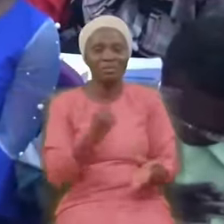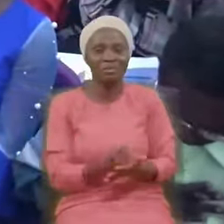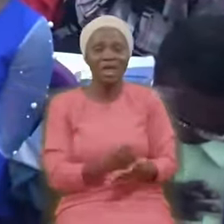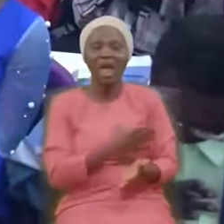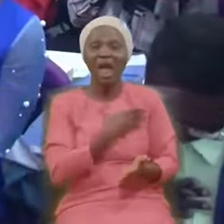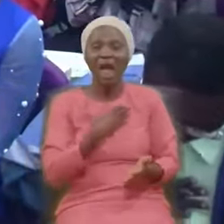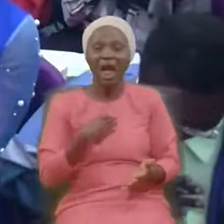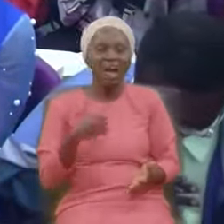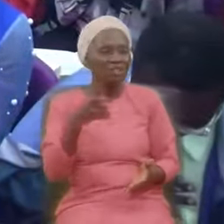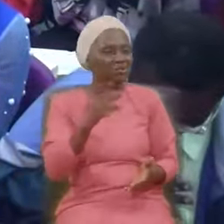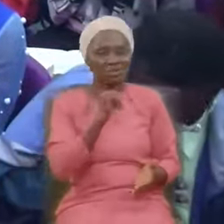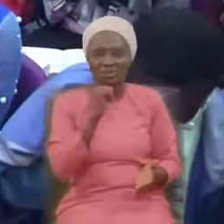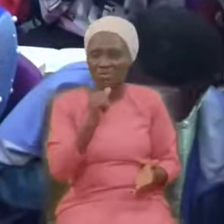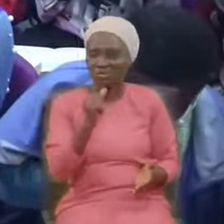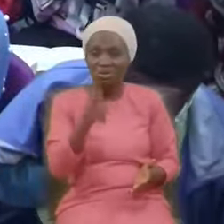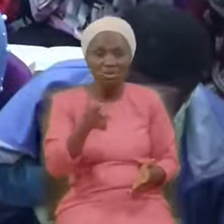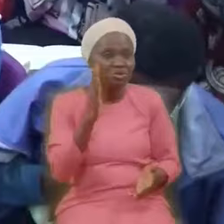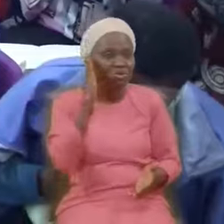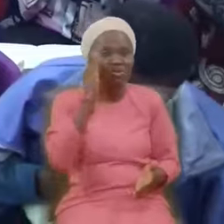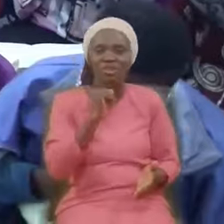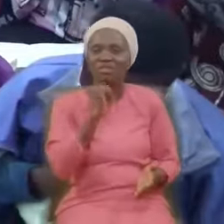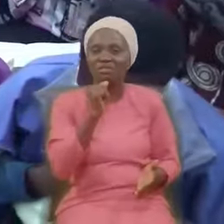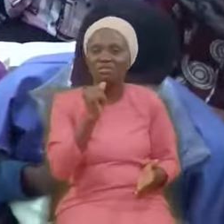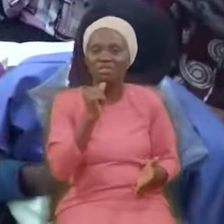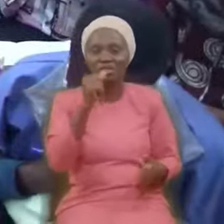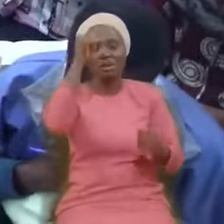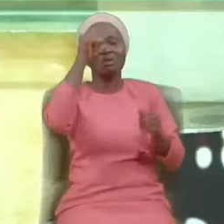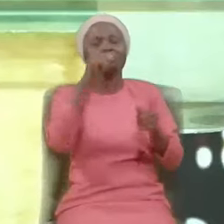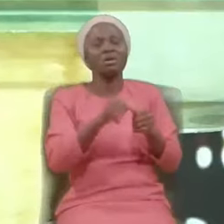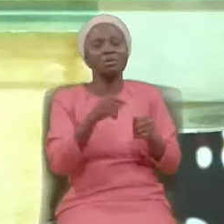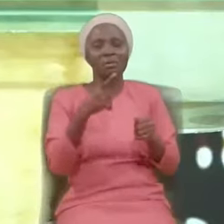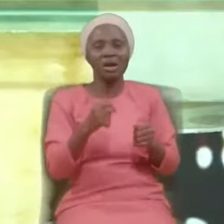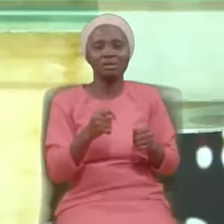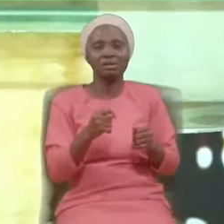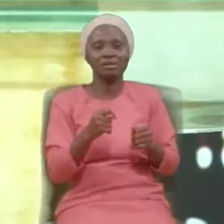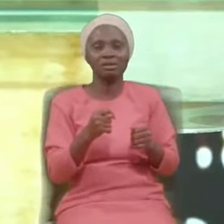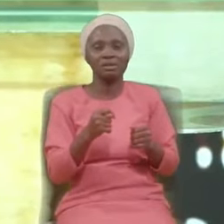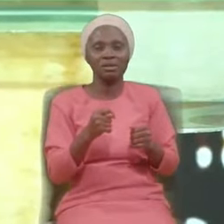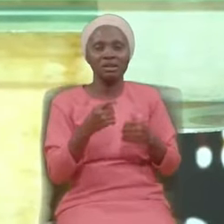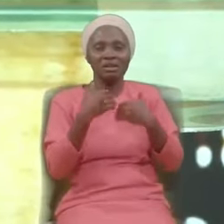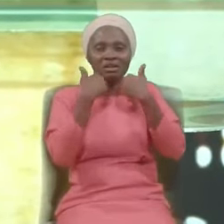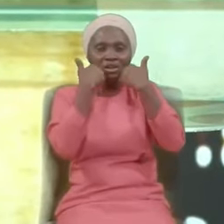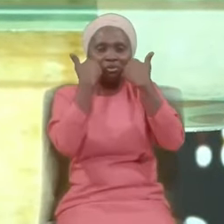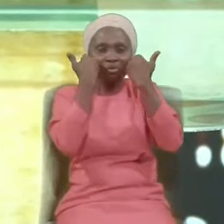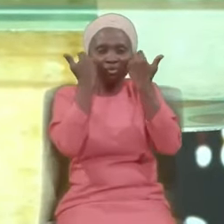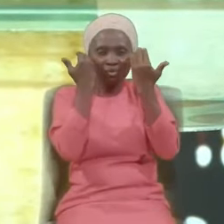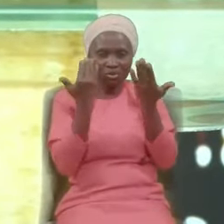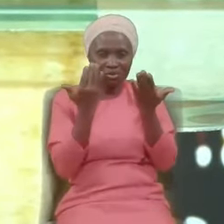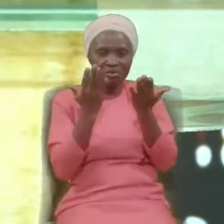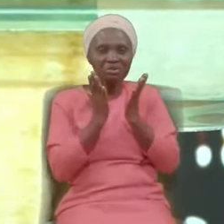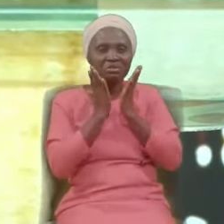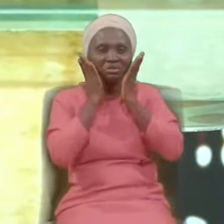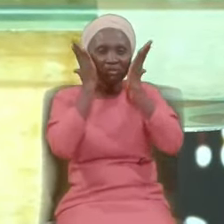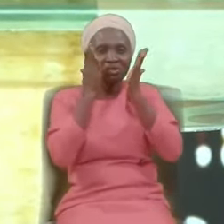not remember the reproach of thy widowhood anymore.